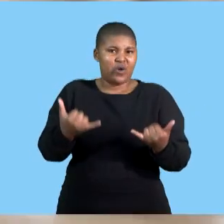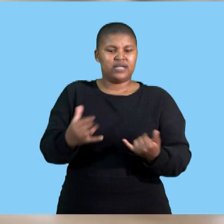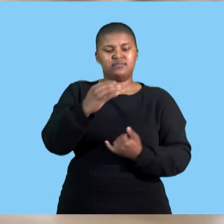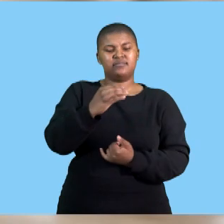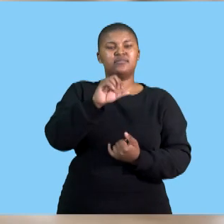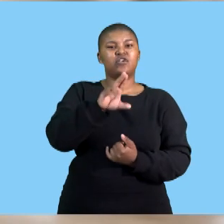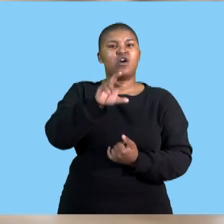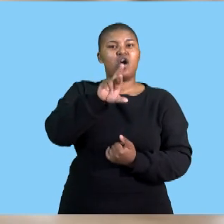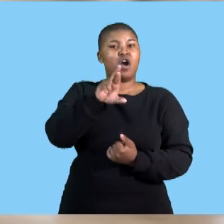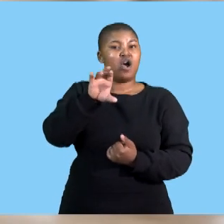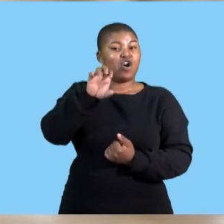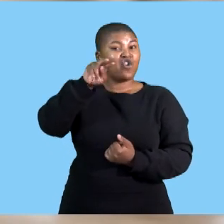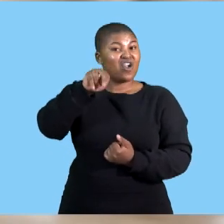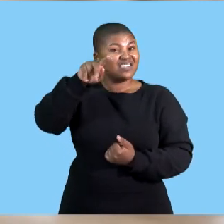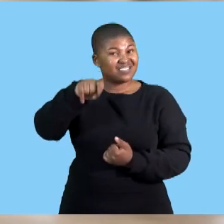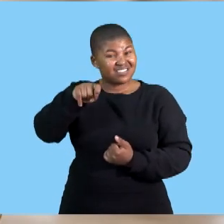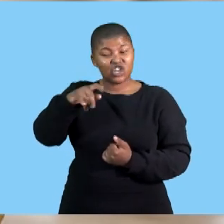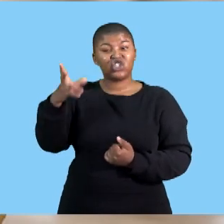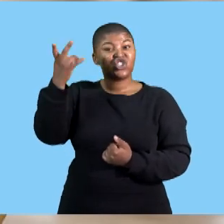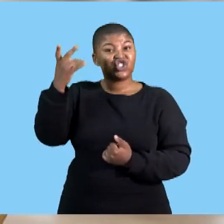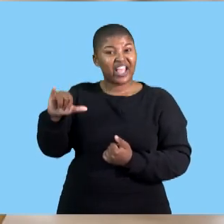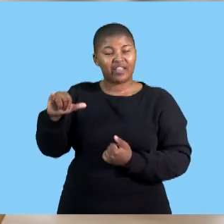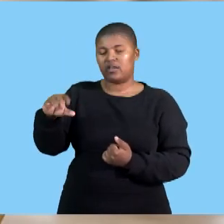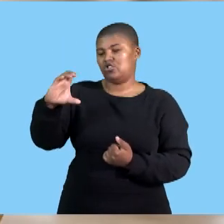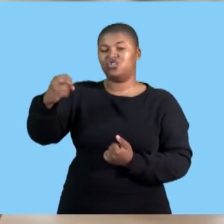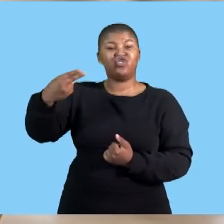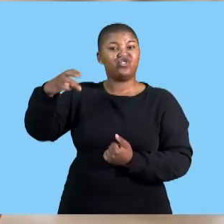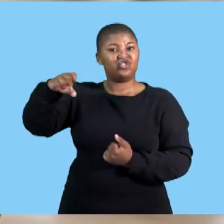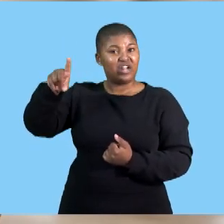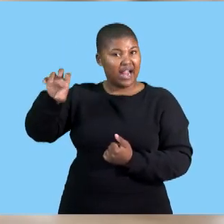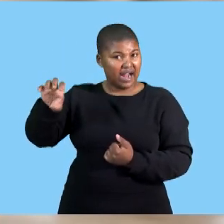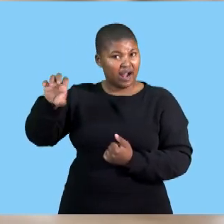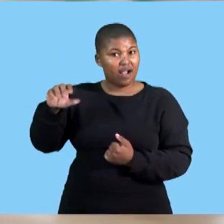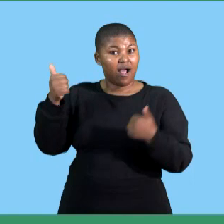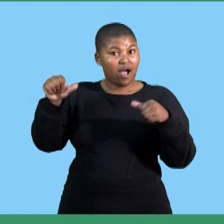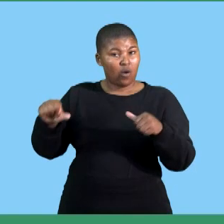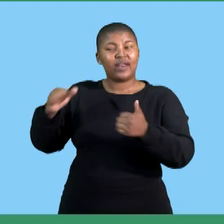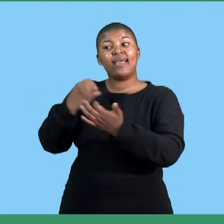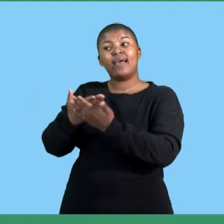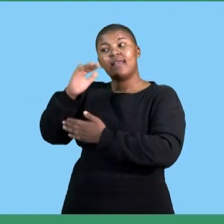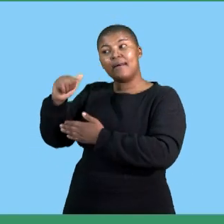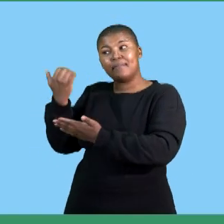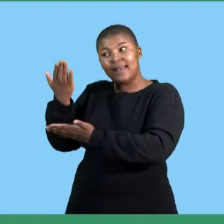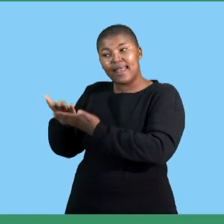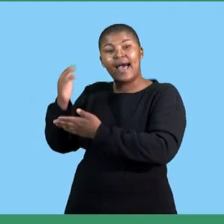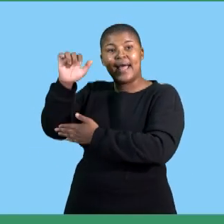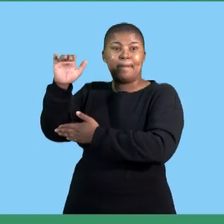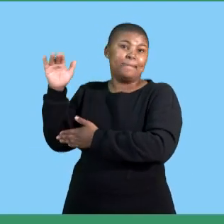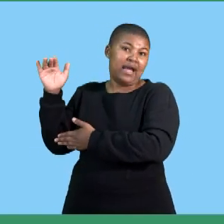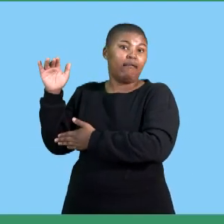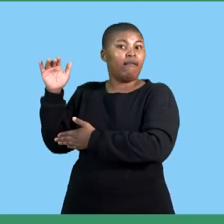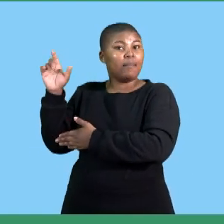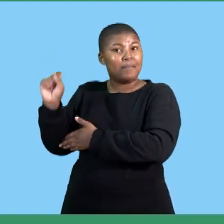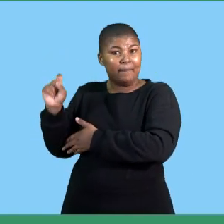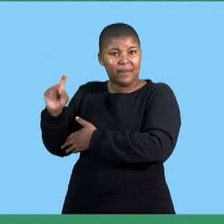account, you can arrange with your bank for a bank overdraft. The bank will set a limit on the